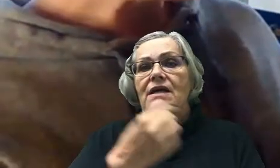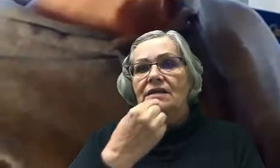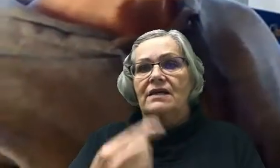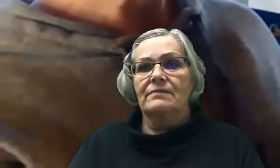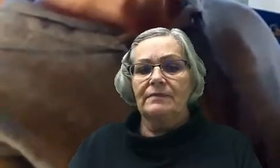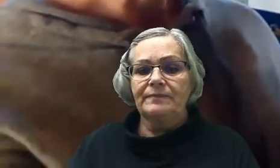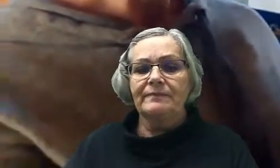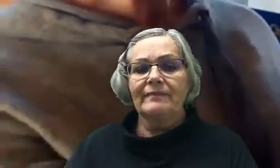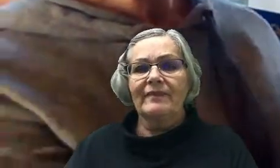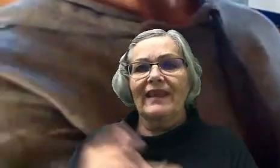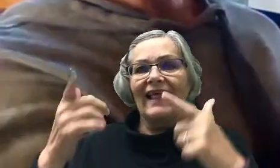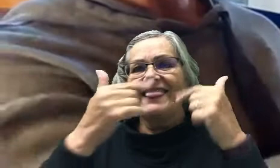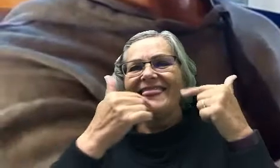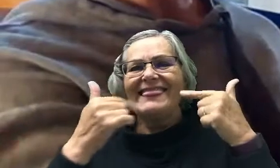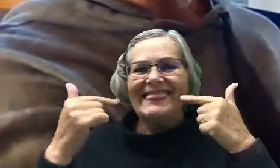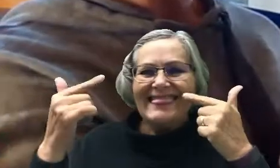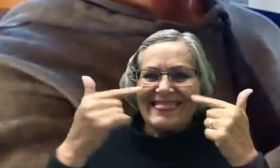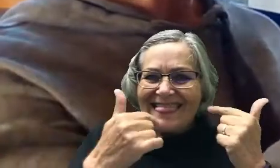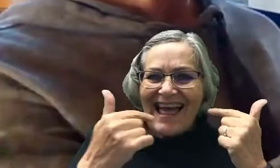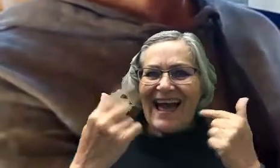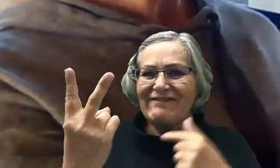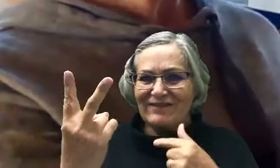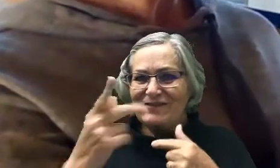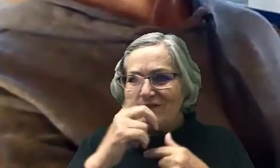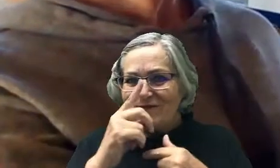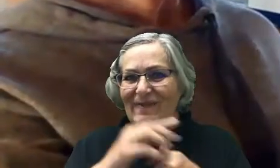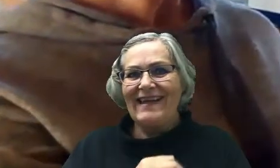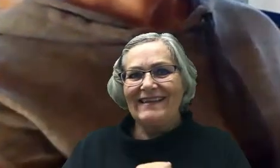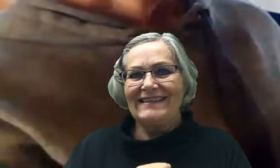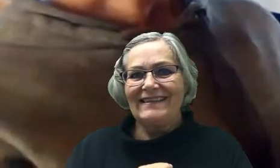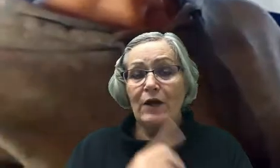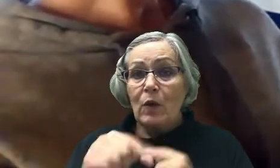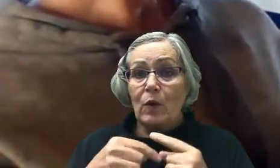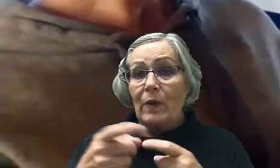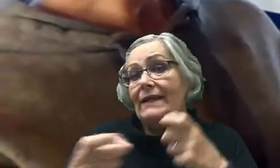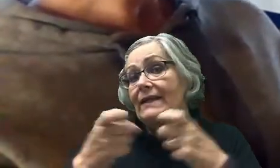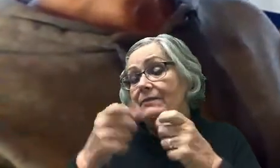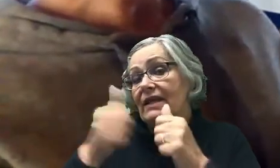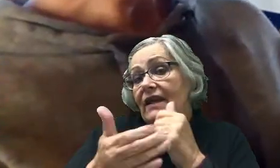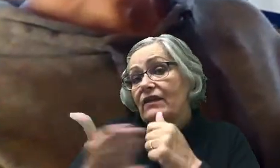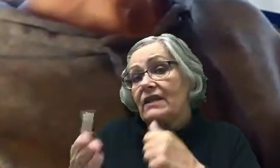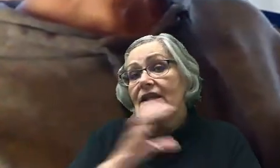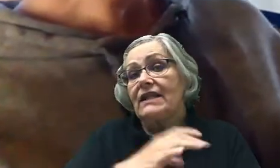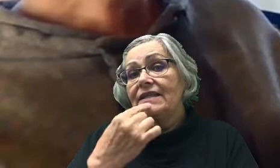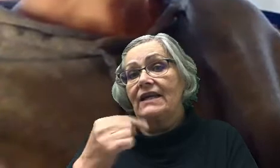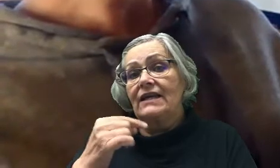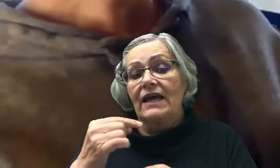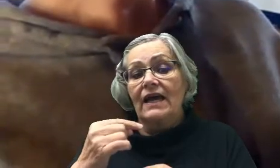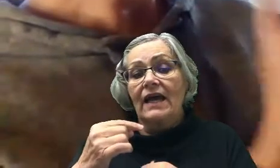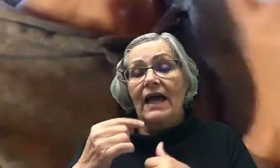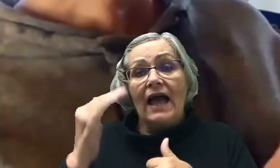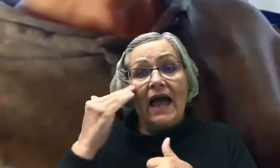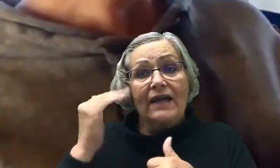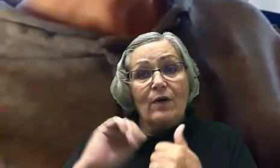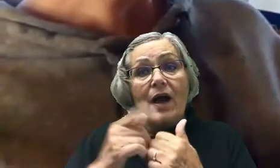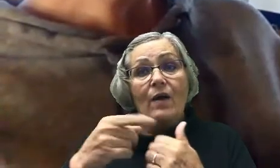said Desmond. And they burst out laughing. When everything had been explained, Clayton said, "I know